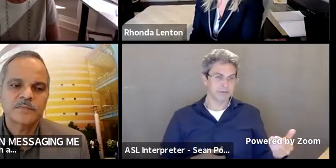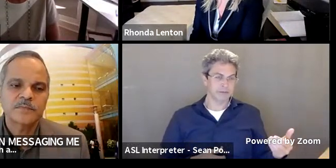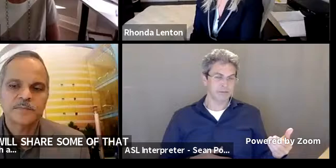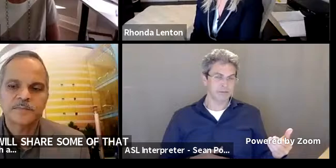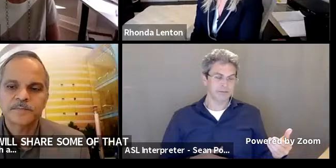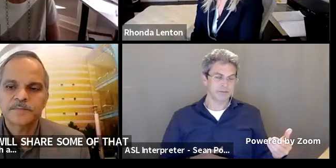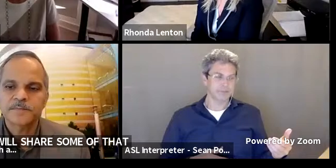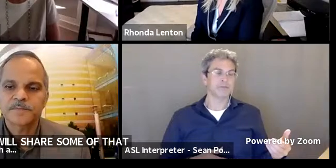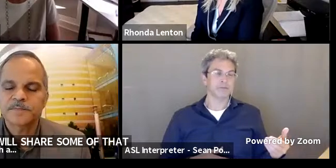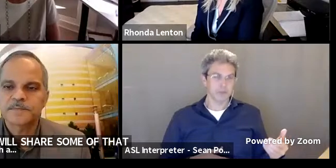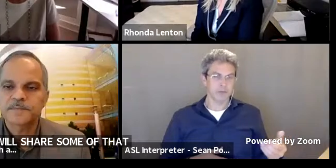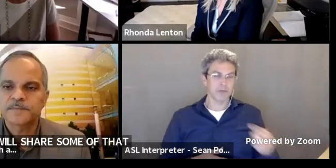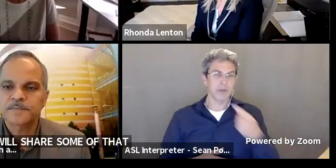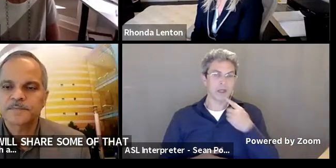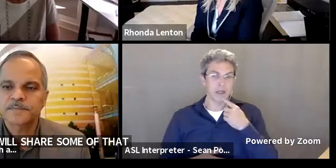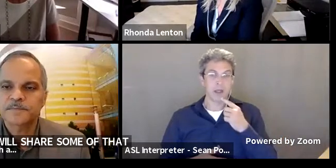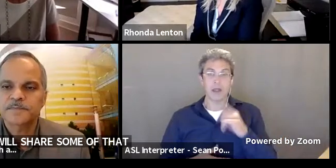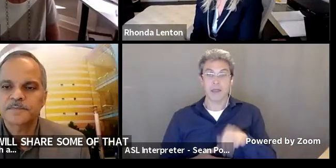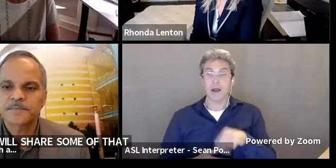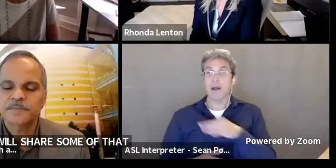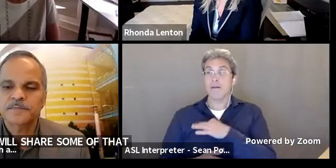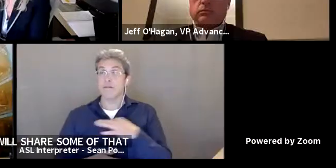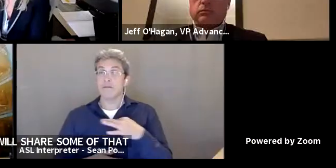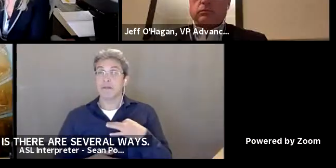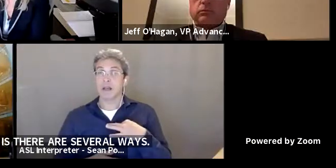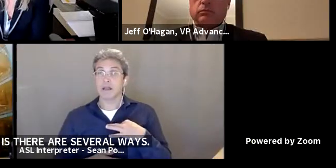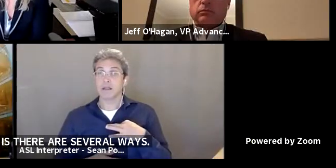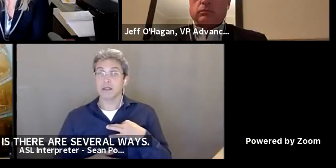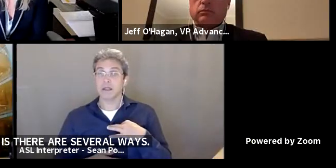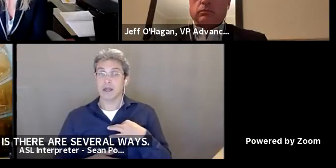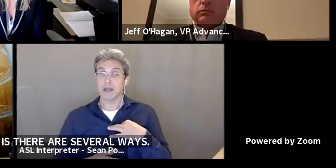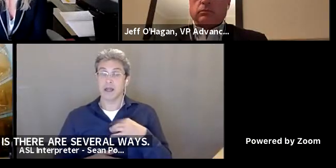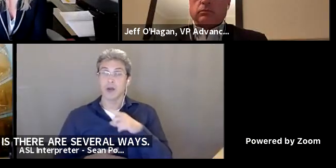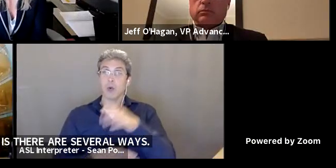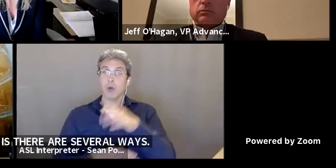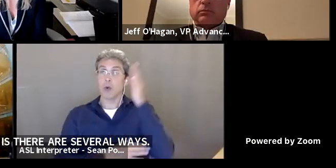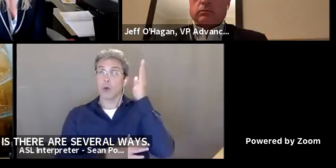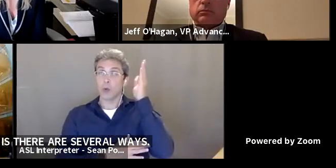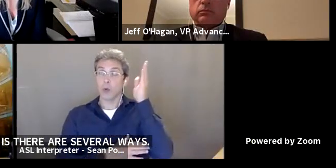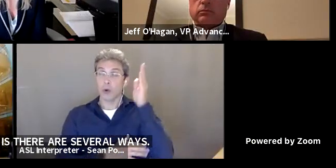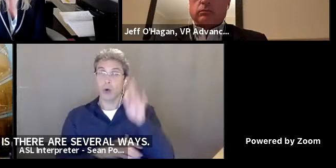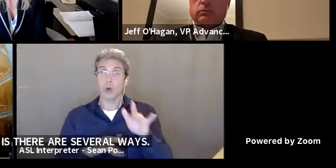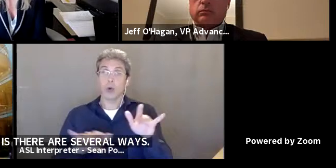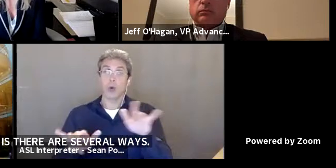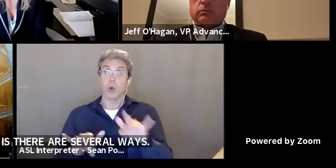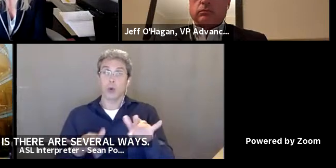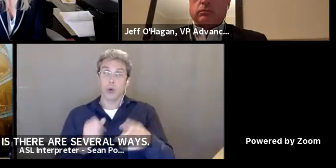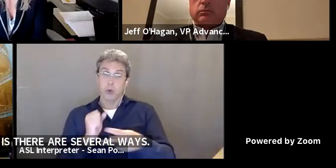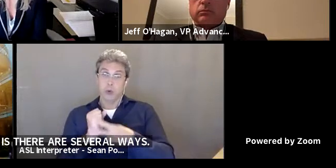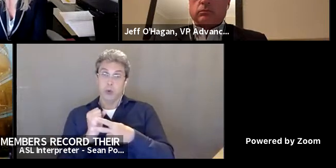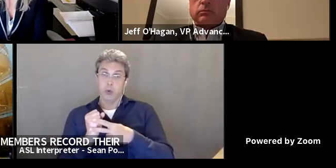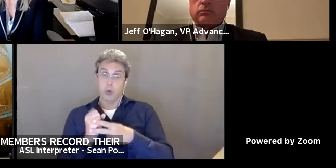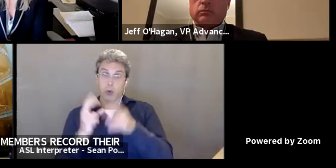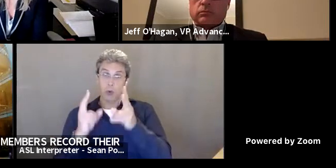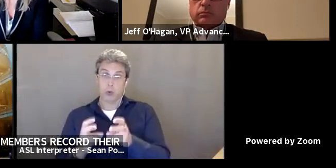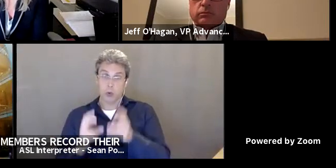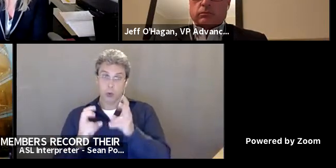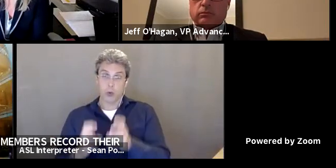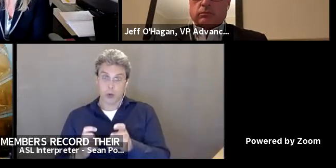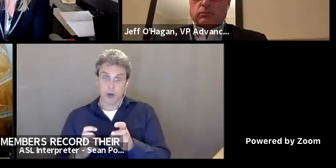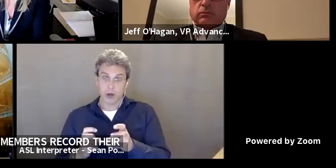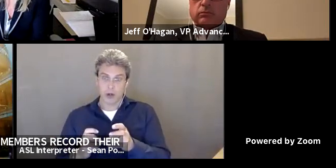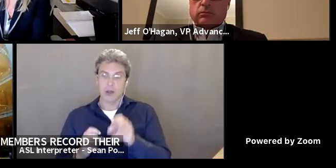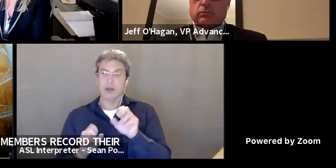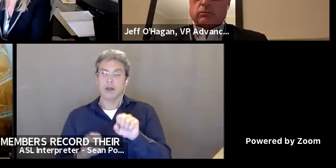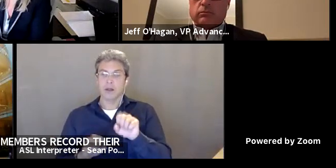if faculty members record their lectures and then it gets transferred. There's also an ability